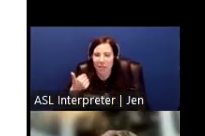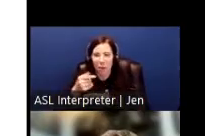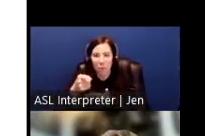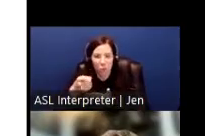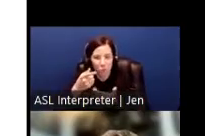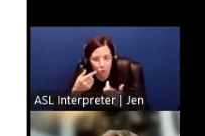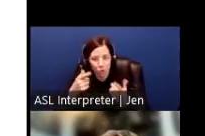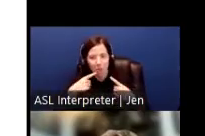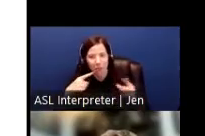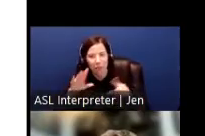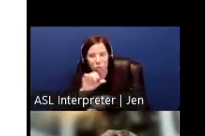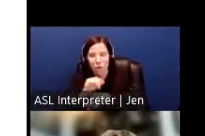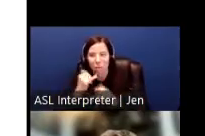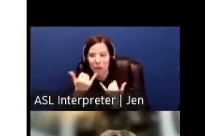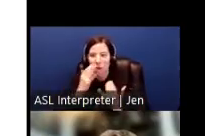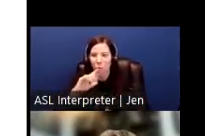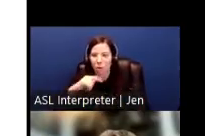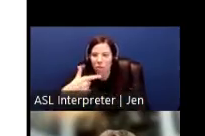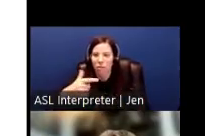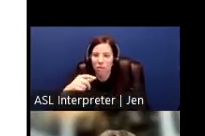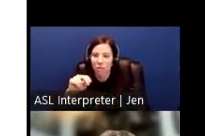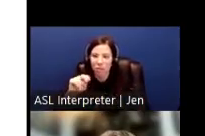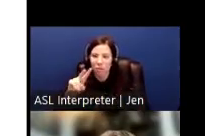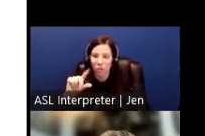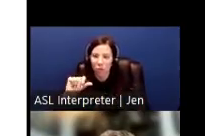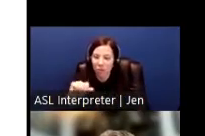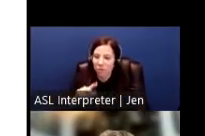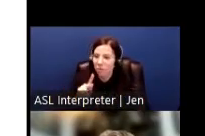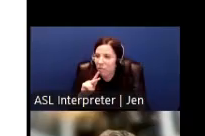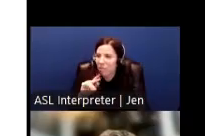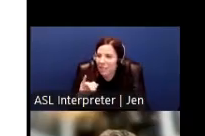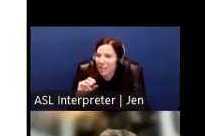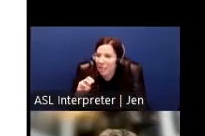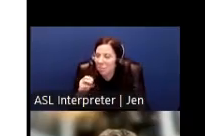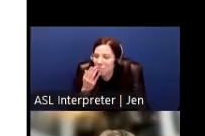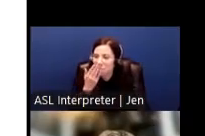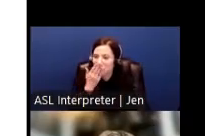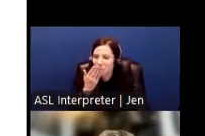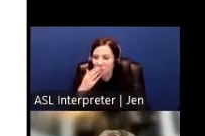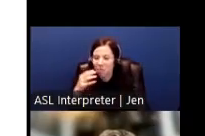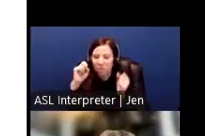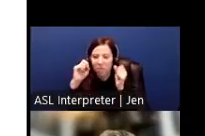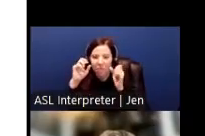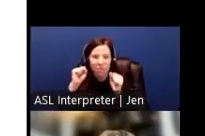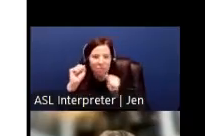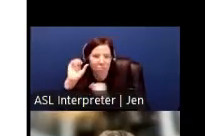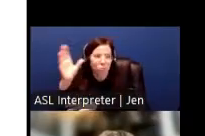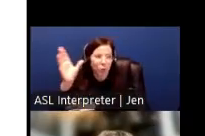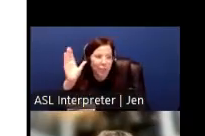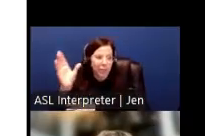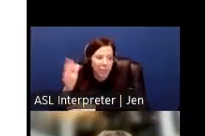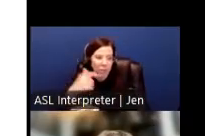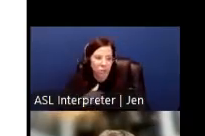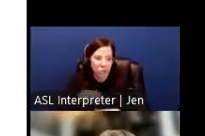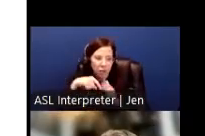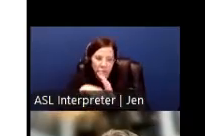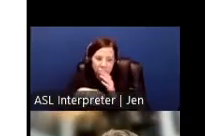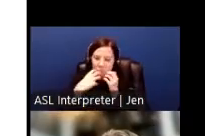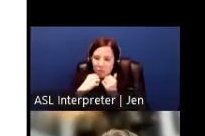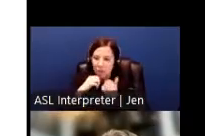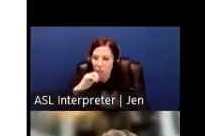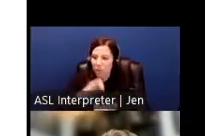back over to Nova. Yes, thank you for such an amazing presentation. We deeply value our partnership